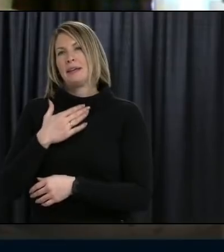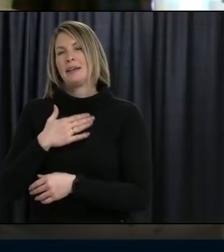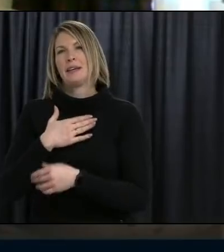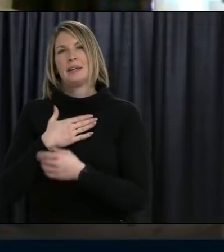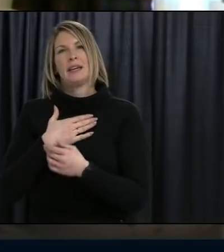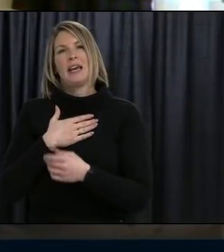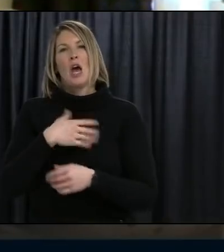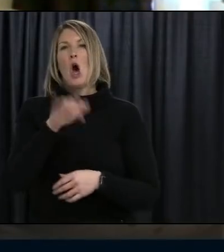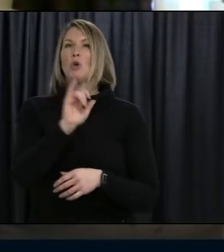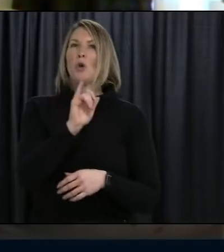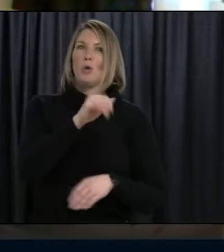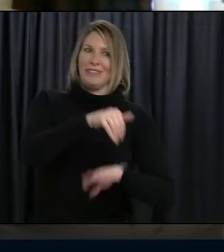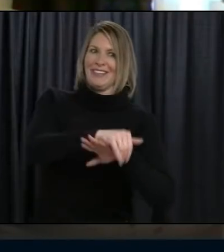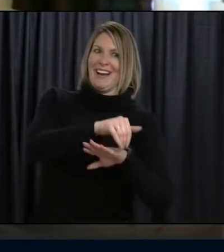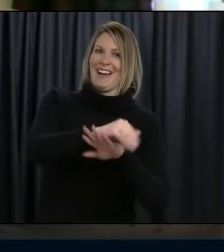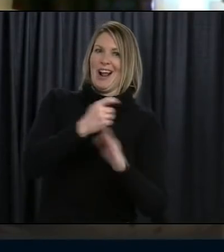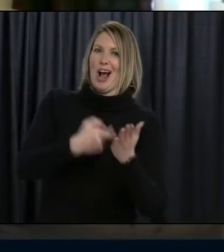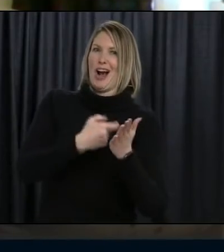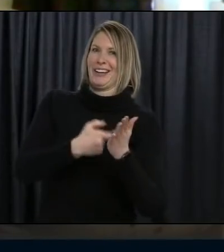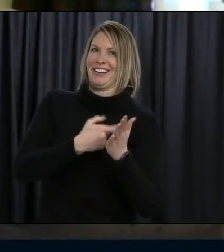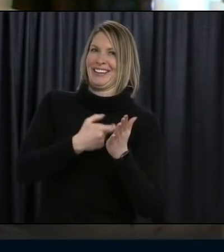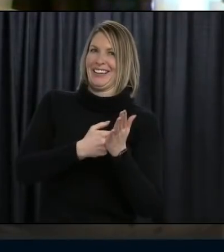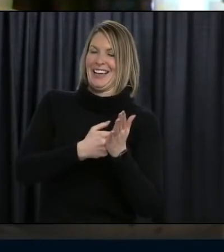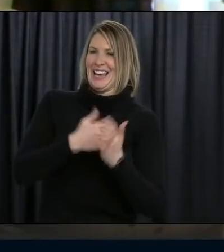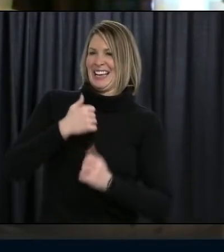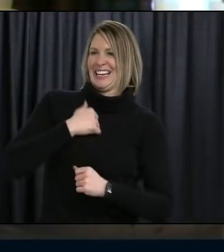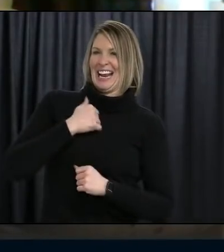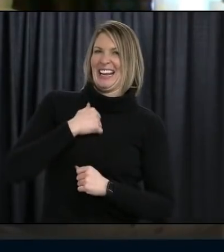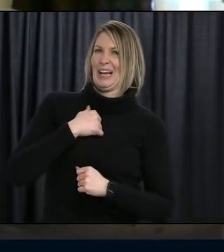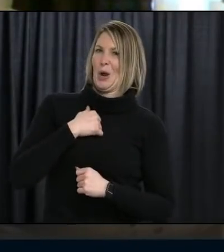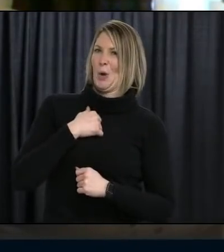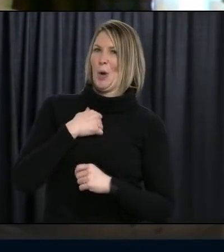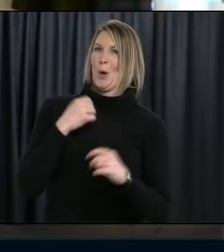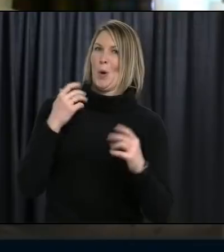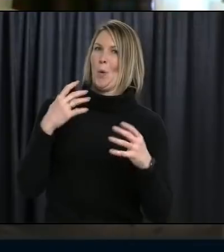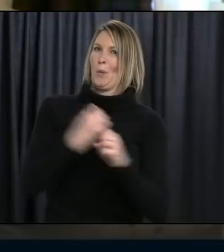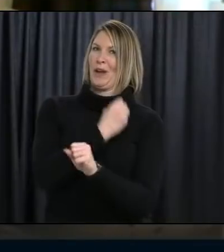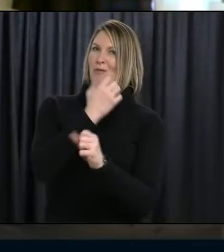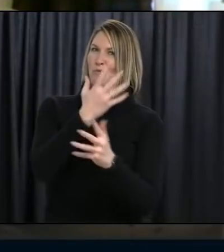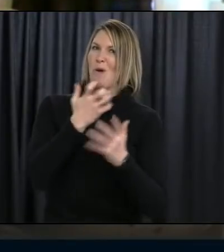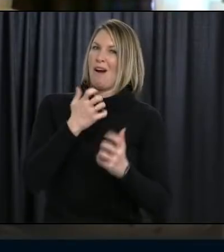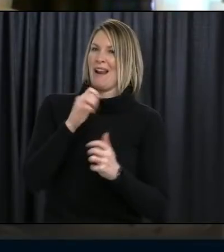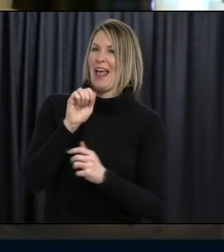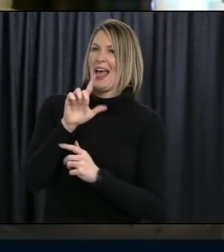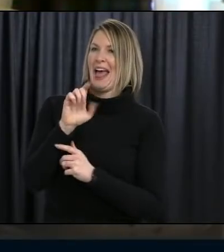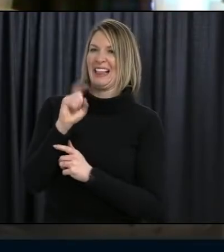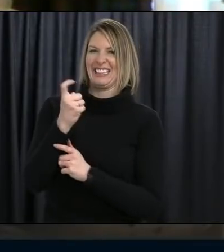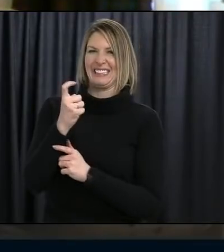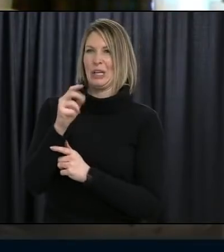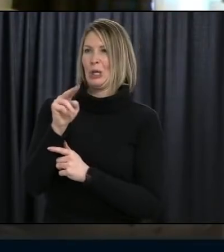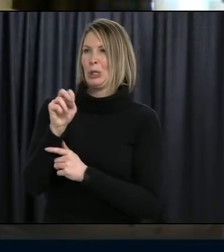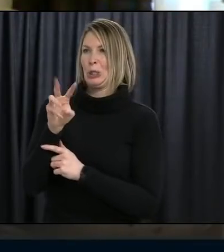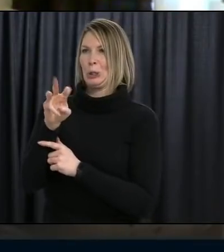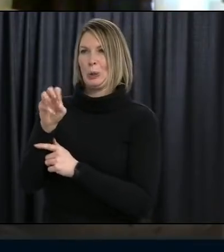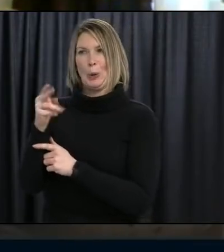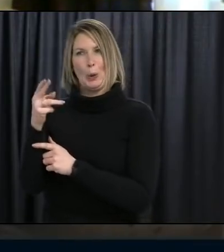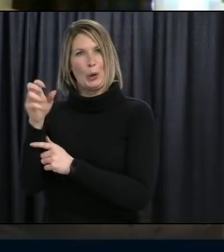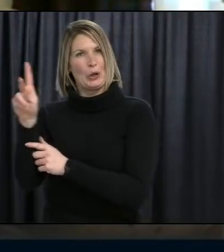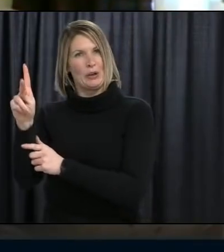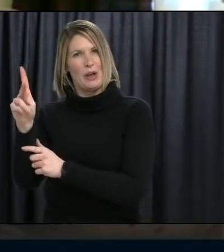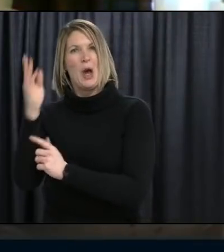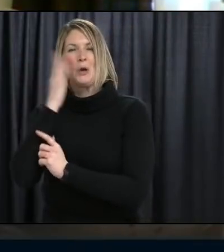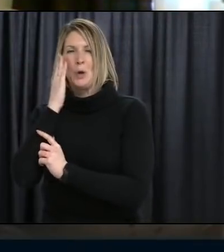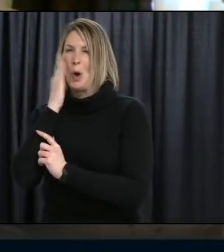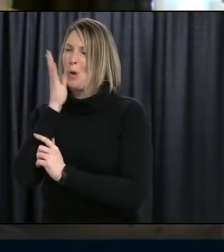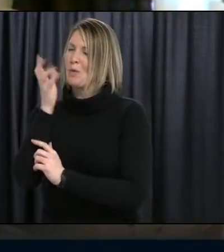Alex the best of luck. And despite our masks, our enthusiasm and cheers will not be muted as we cheer them on from home. We're all